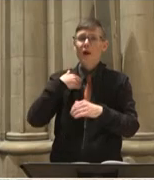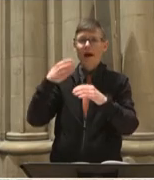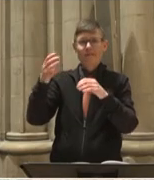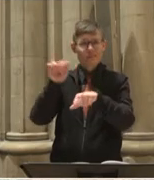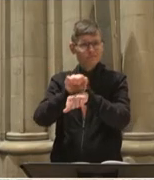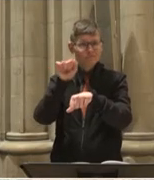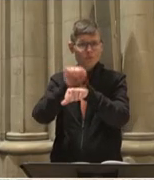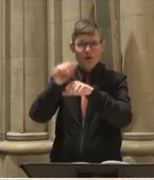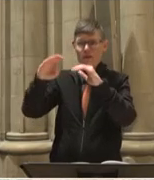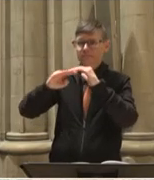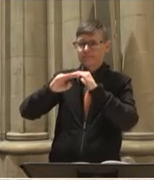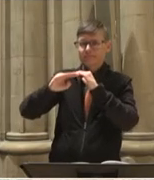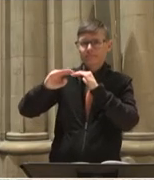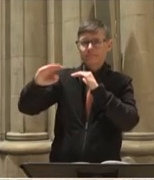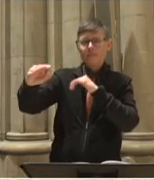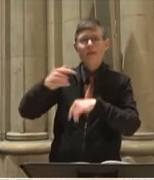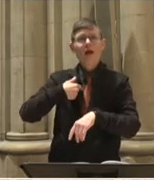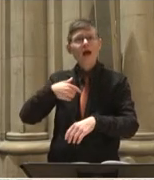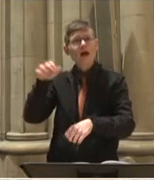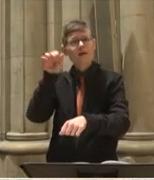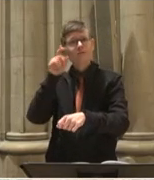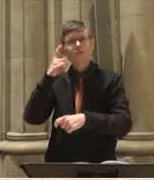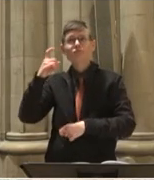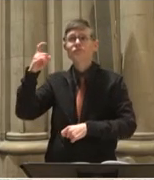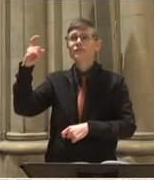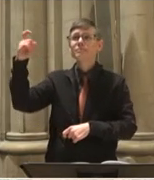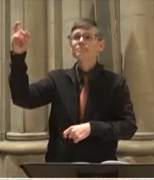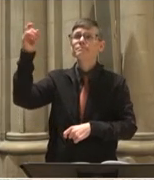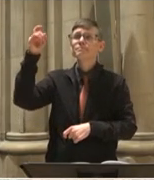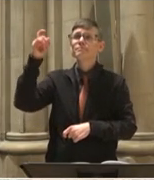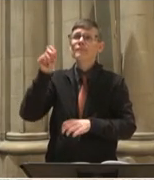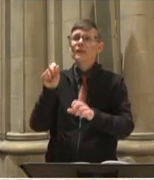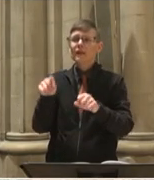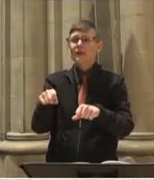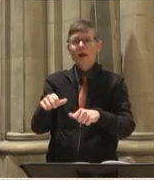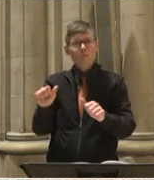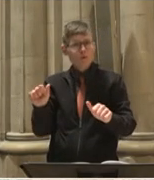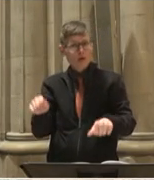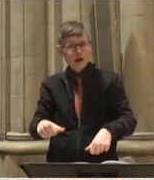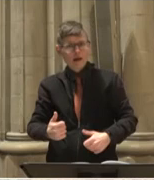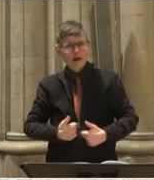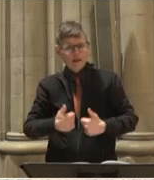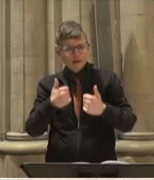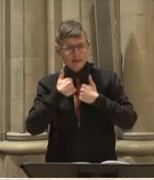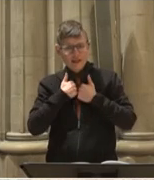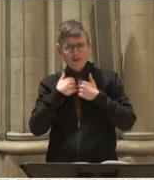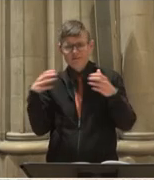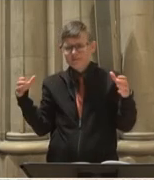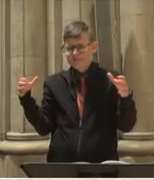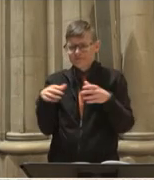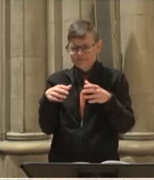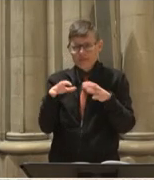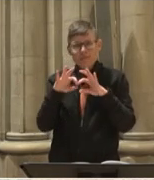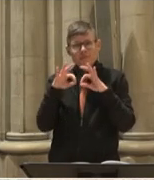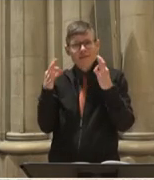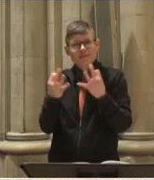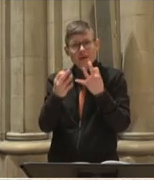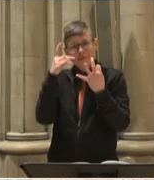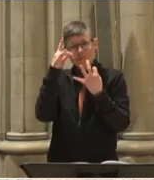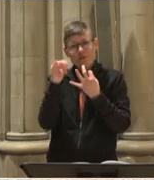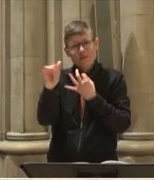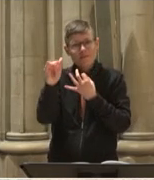job. I dream to be able to live with my family